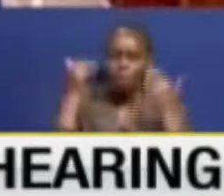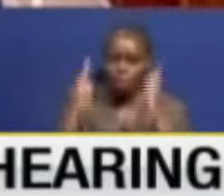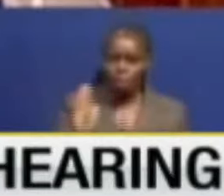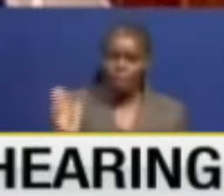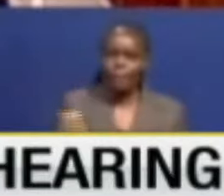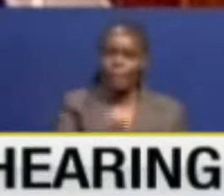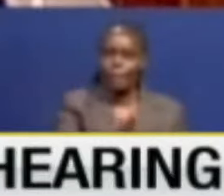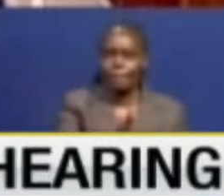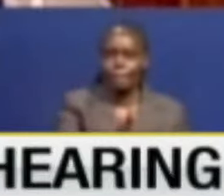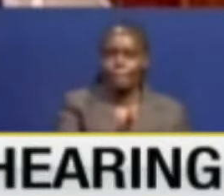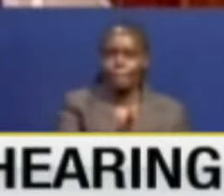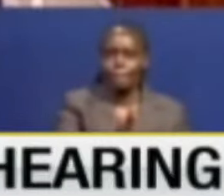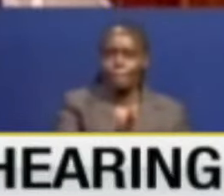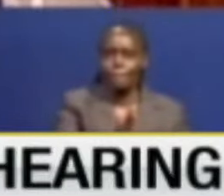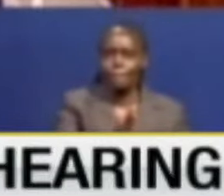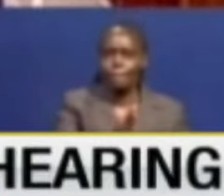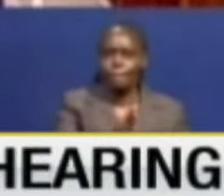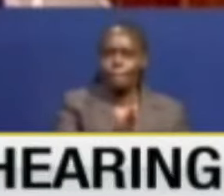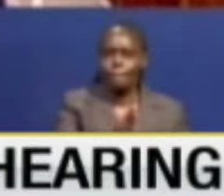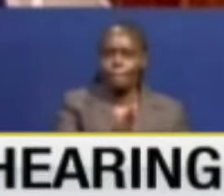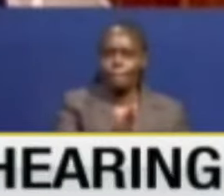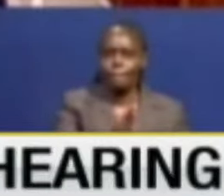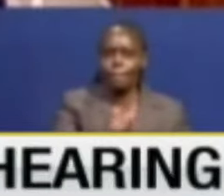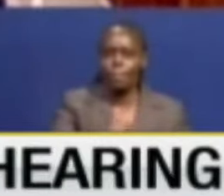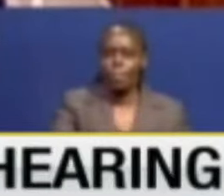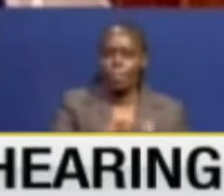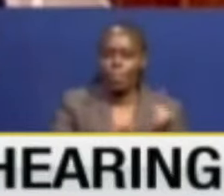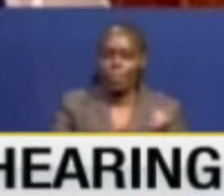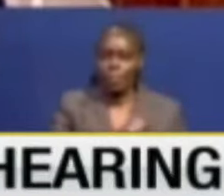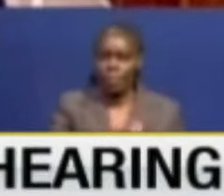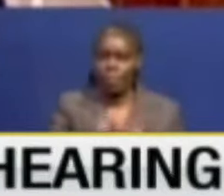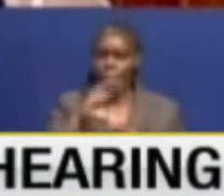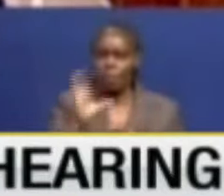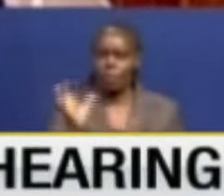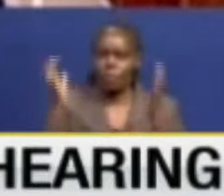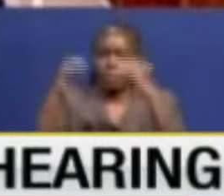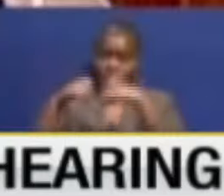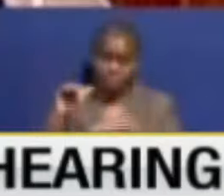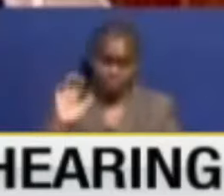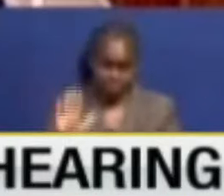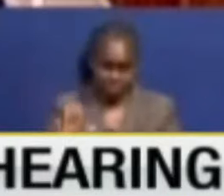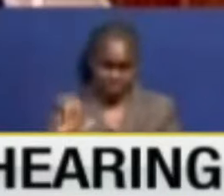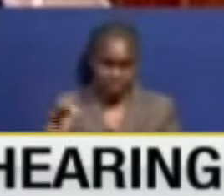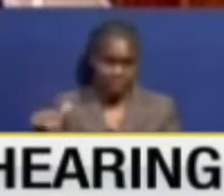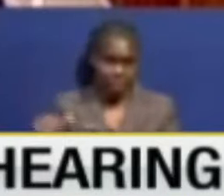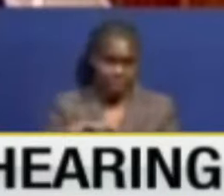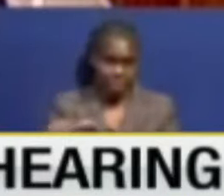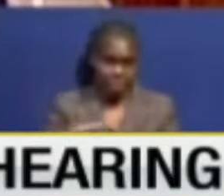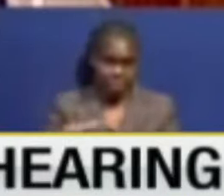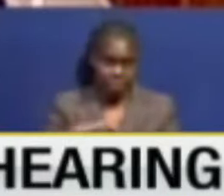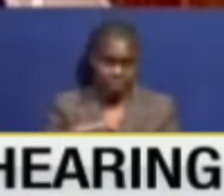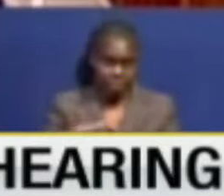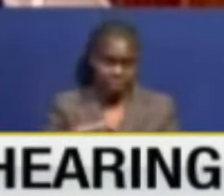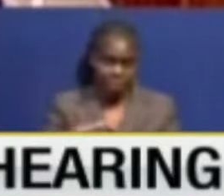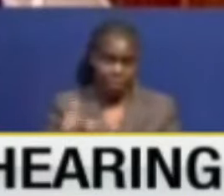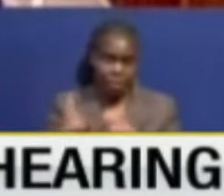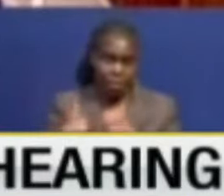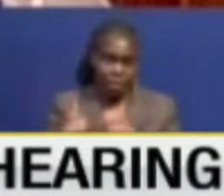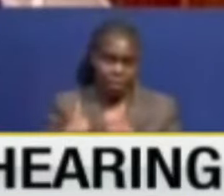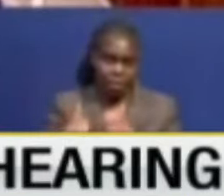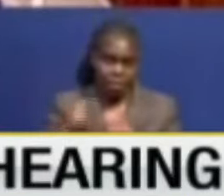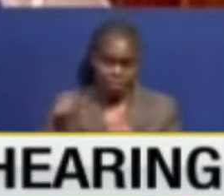Advocate. On the part of the appearance, Mr. Speaker, sir, for the County Assembly members, we